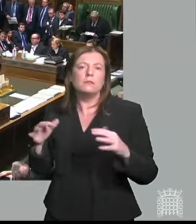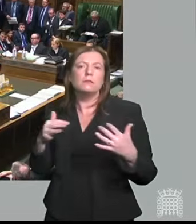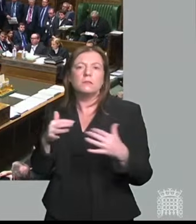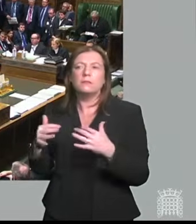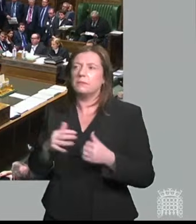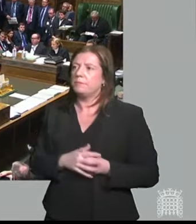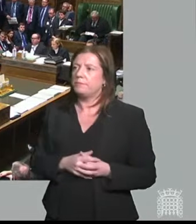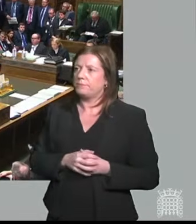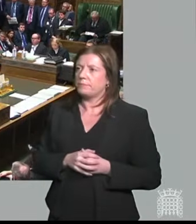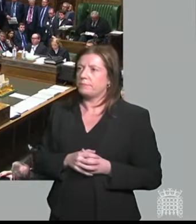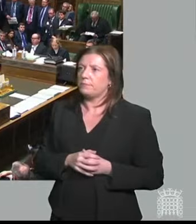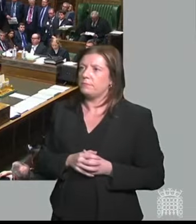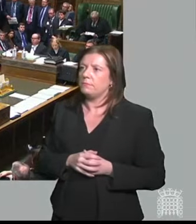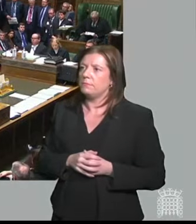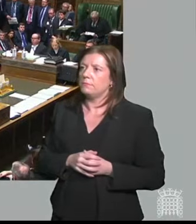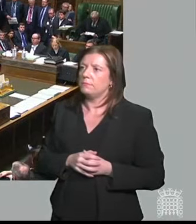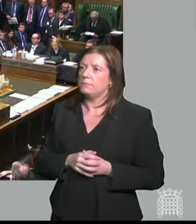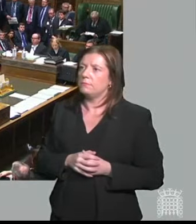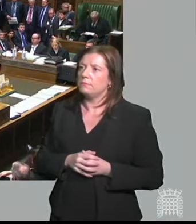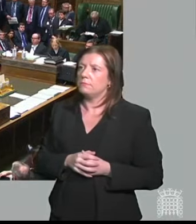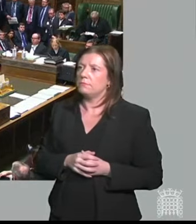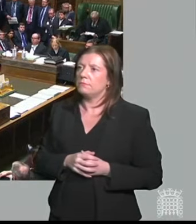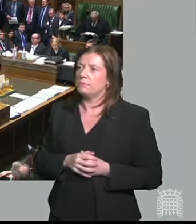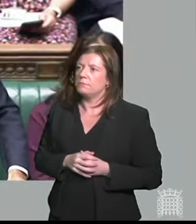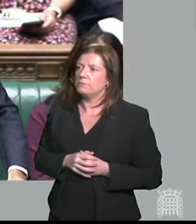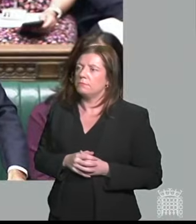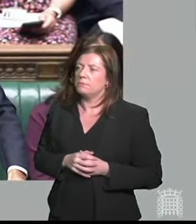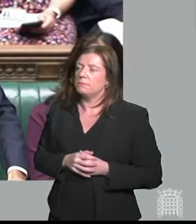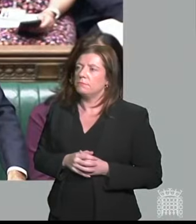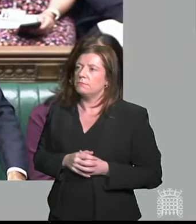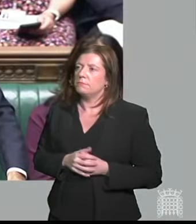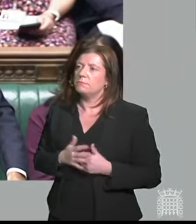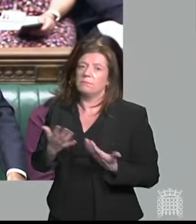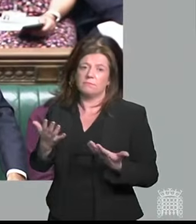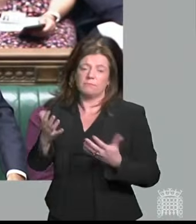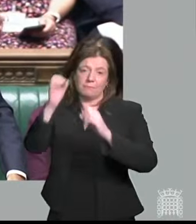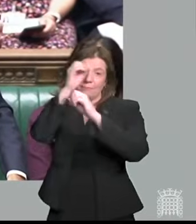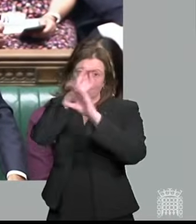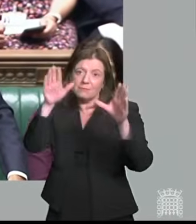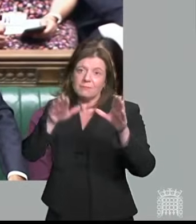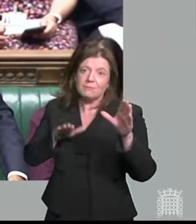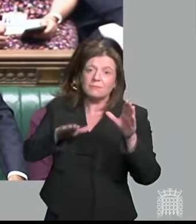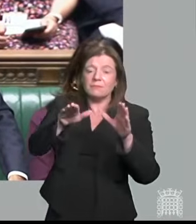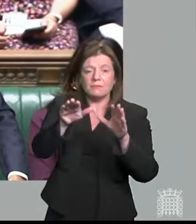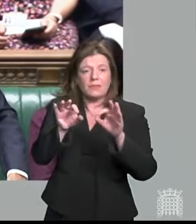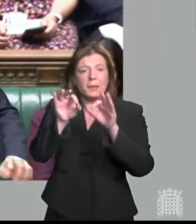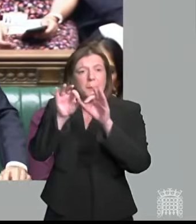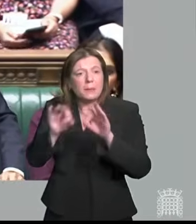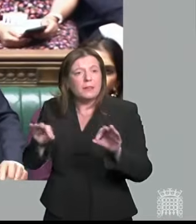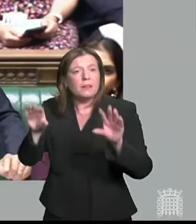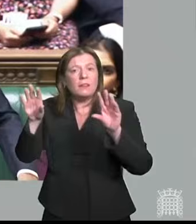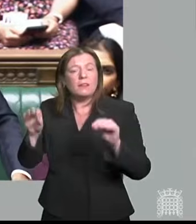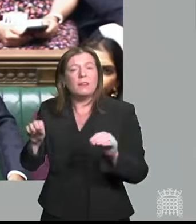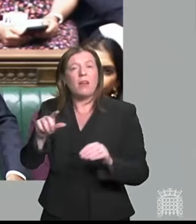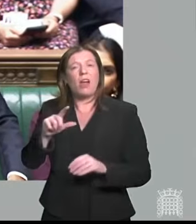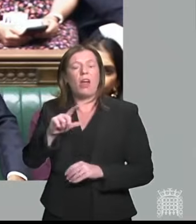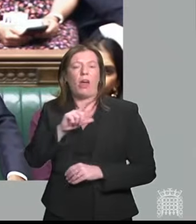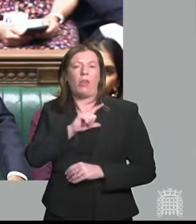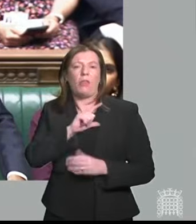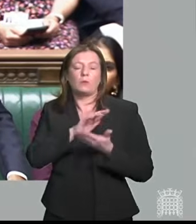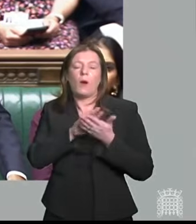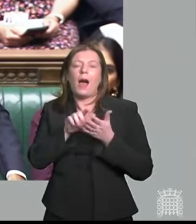Mr. Speaker, it is precisely because it is that vision of a more hopeful, peaceful future that Hamas tried to